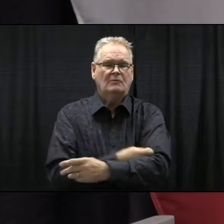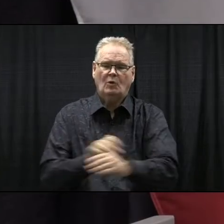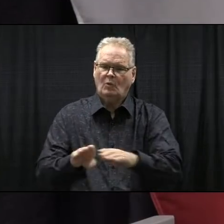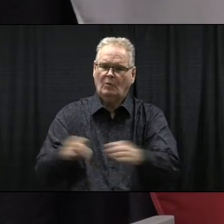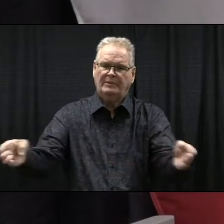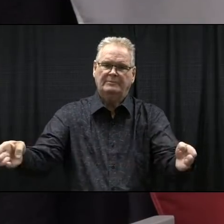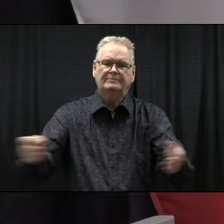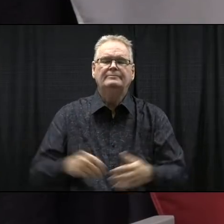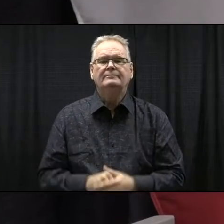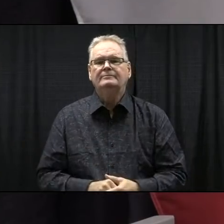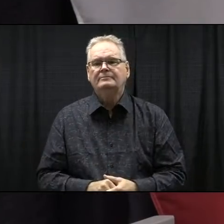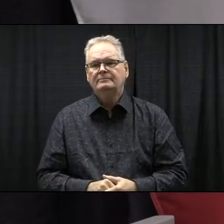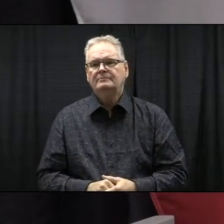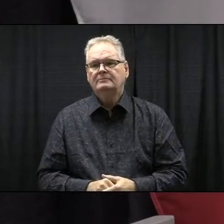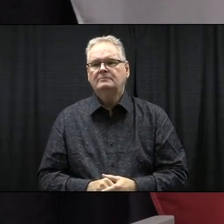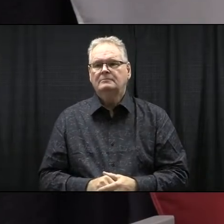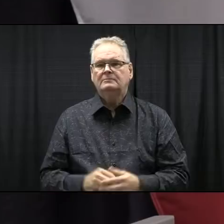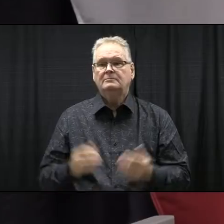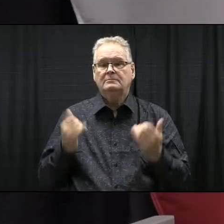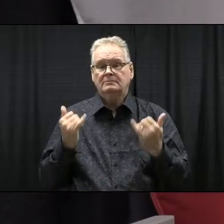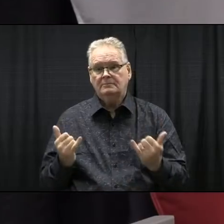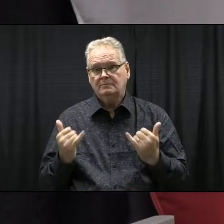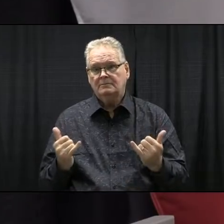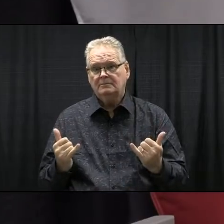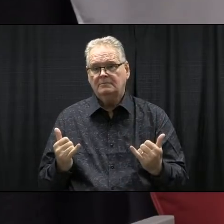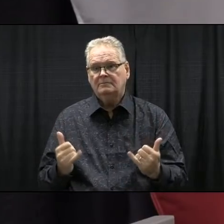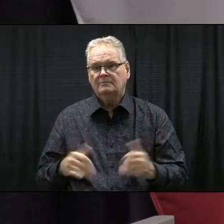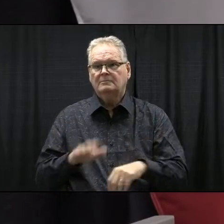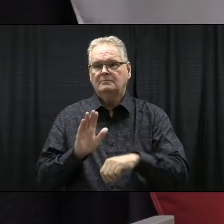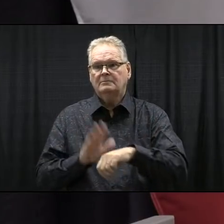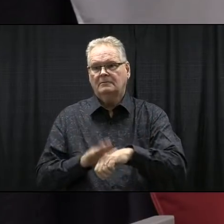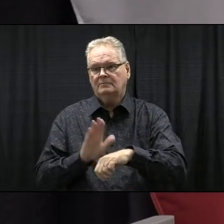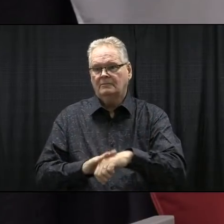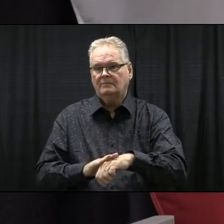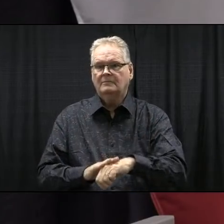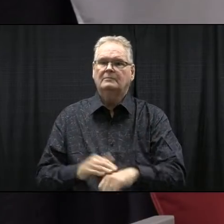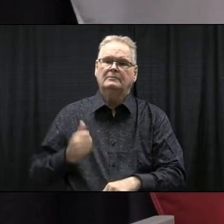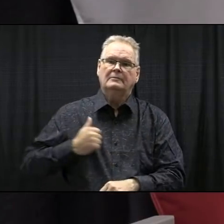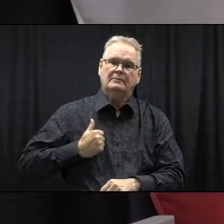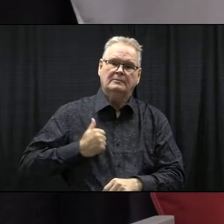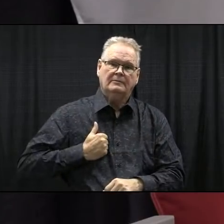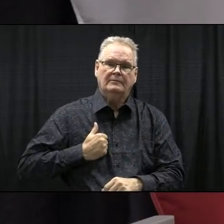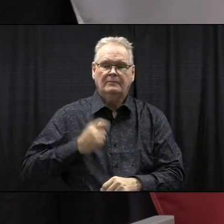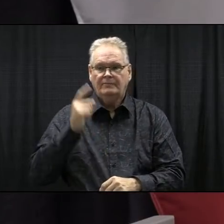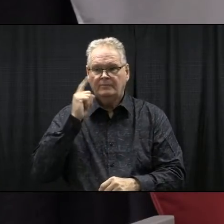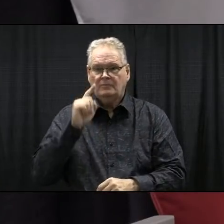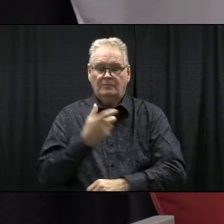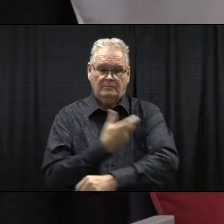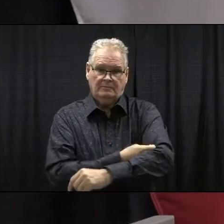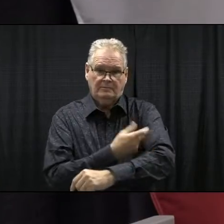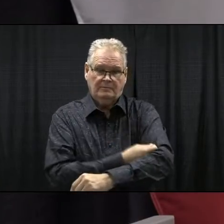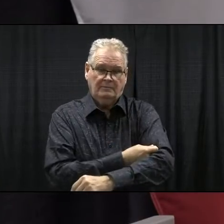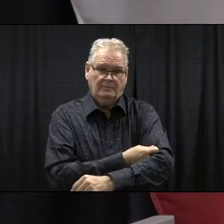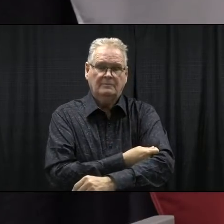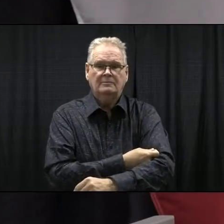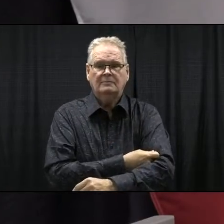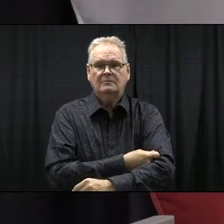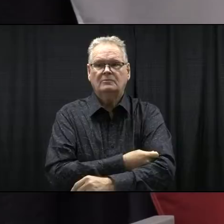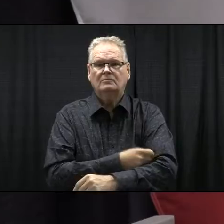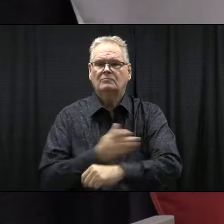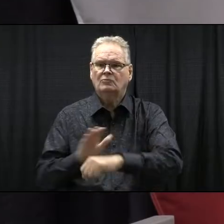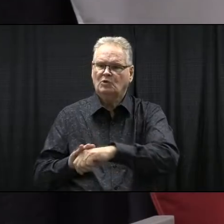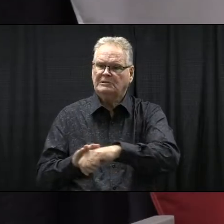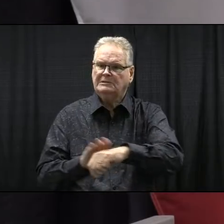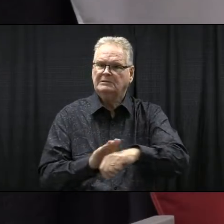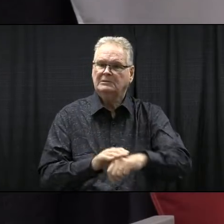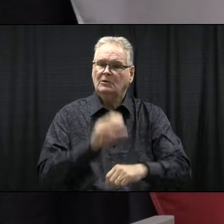known as NACI, provided new recommendations for long-term care residents and seniors living in congregate living settings. This population is at an